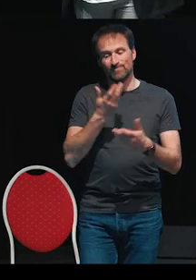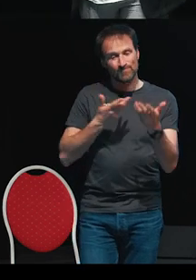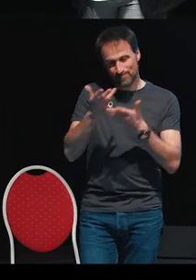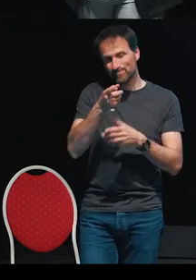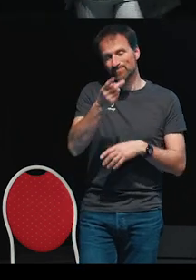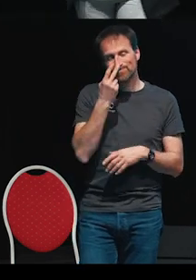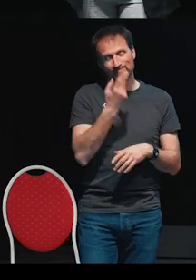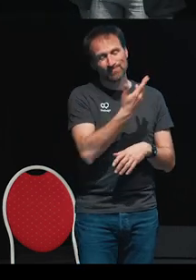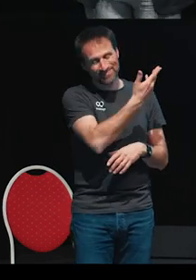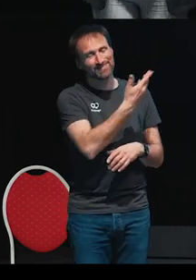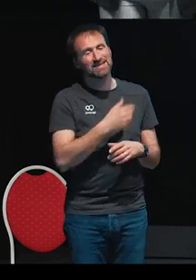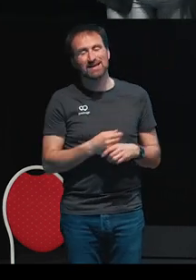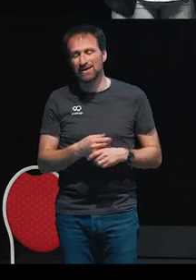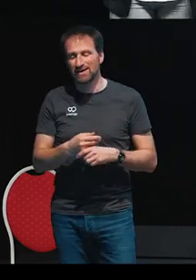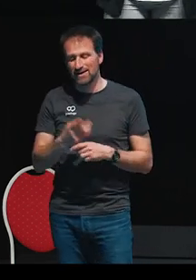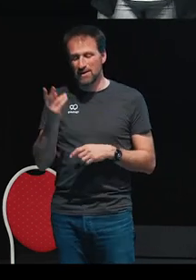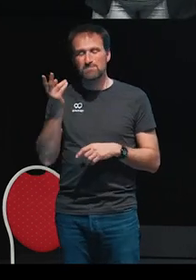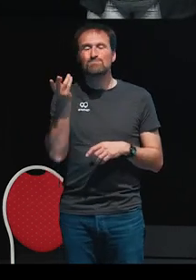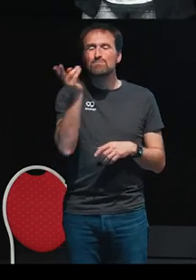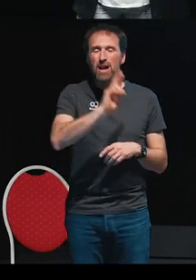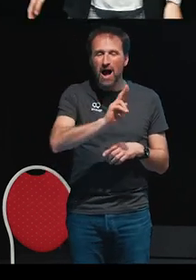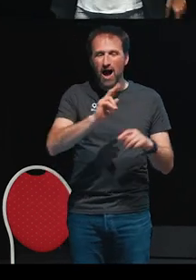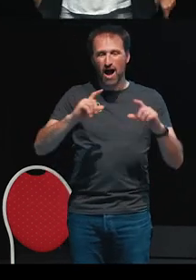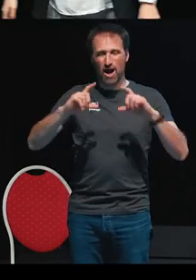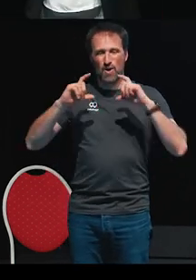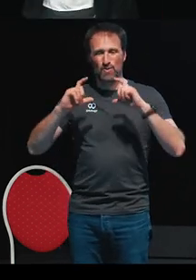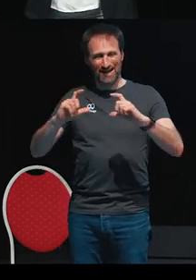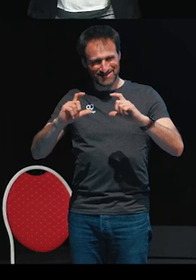can see, the blue square is now